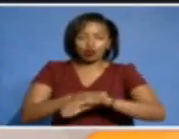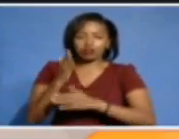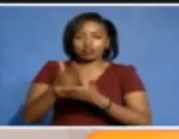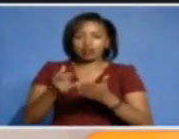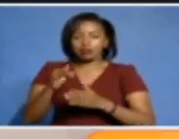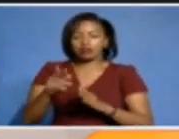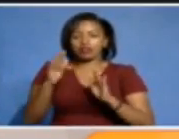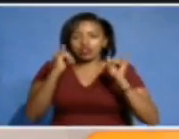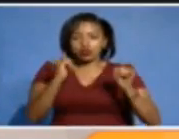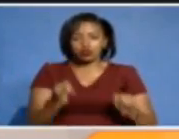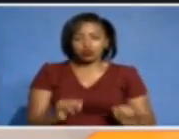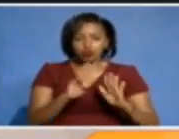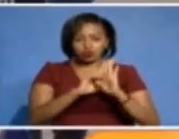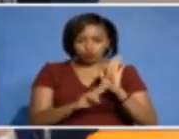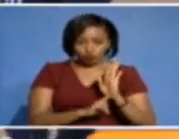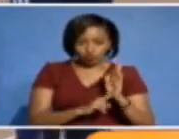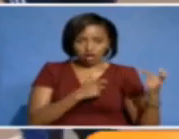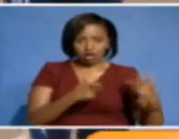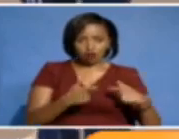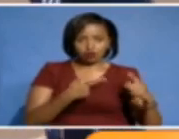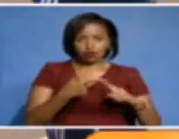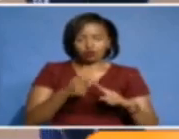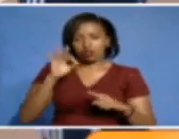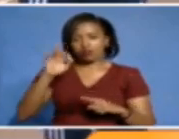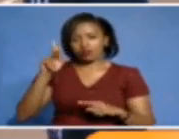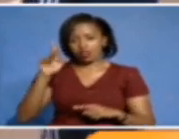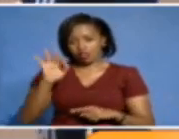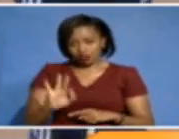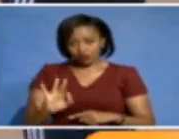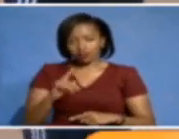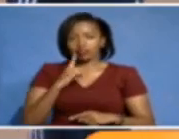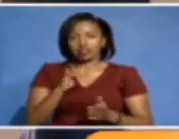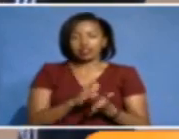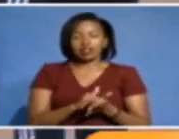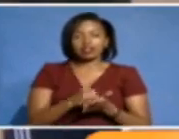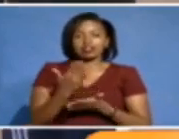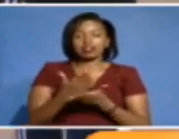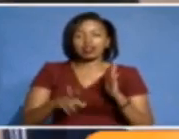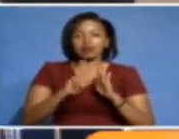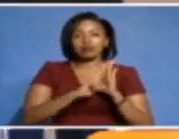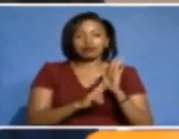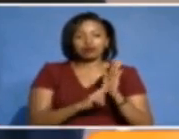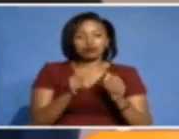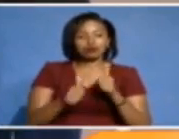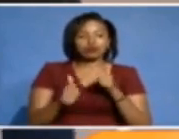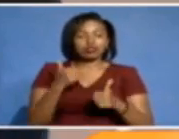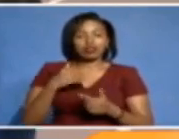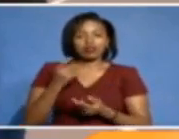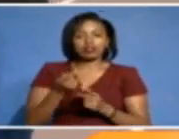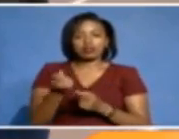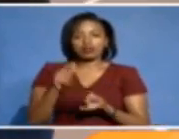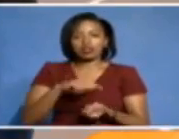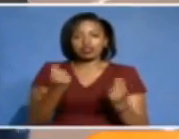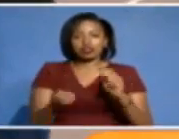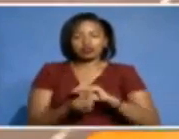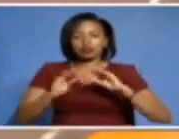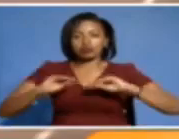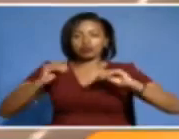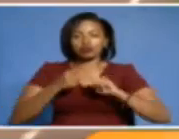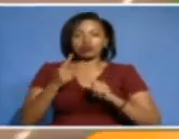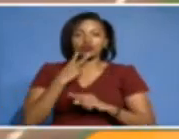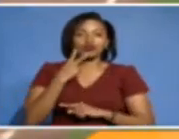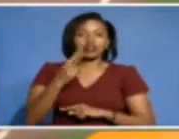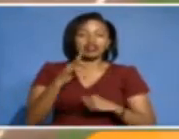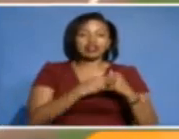laws. According to FKF referees manager Sylvester Kirwa, the offside rule, which underwent minor modifications, will be taught to the 280